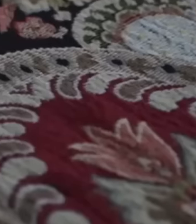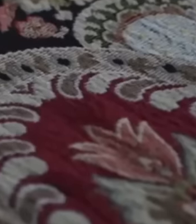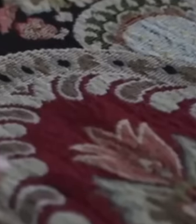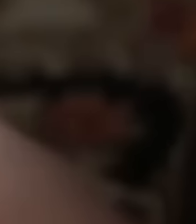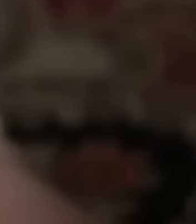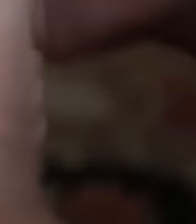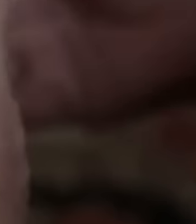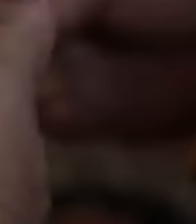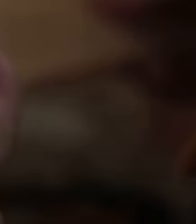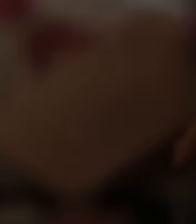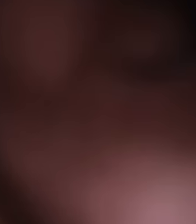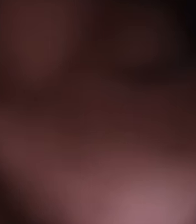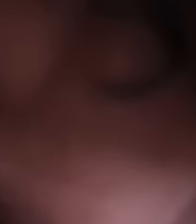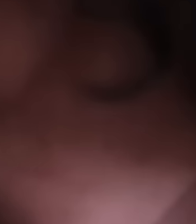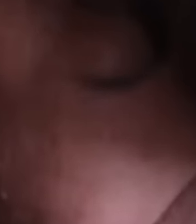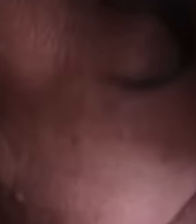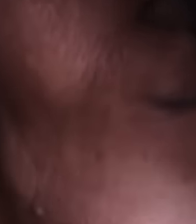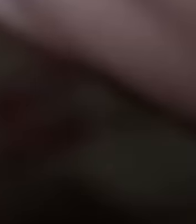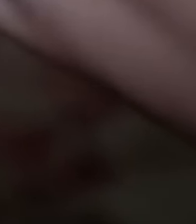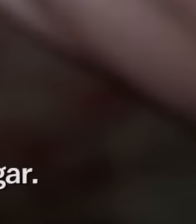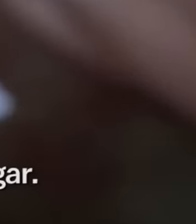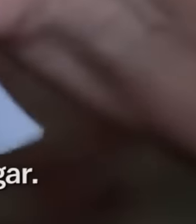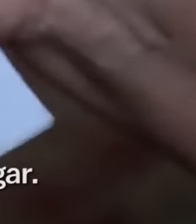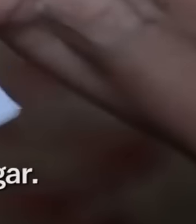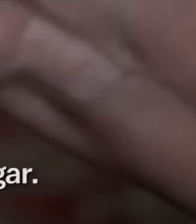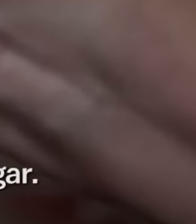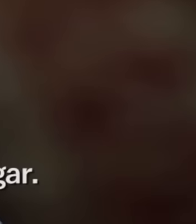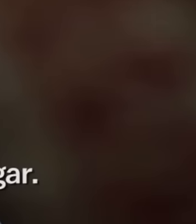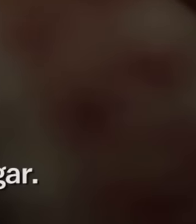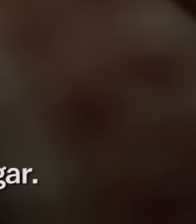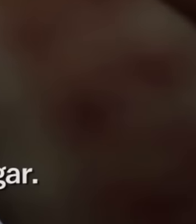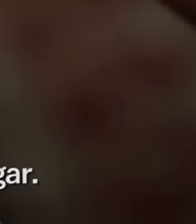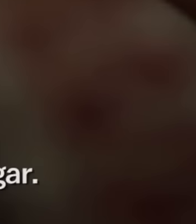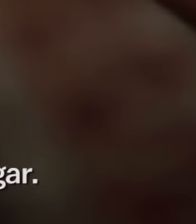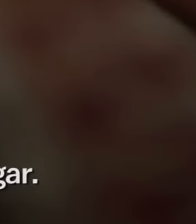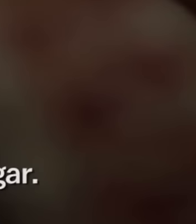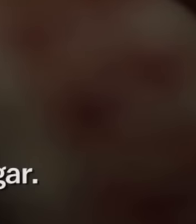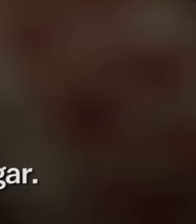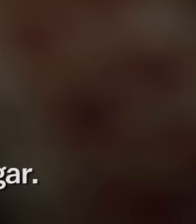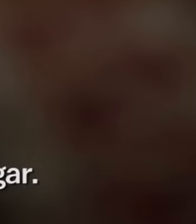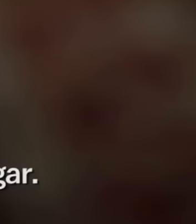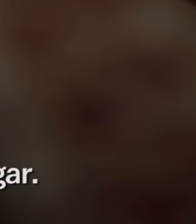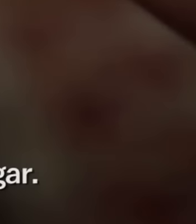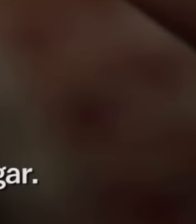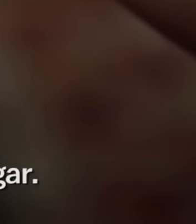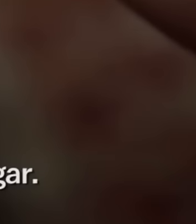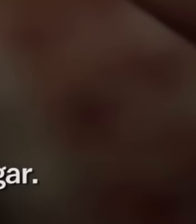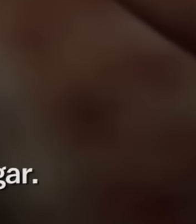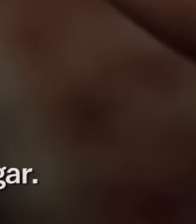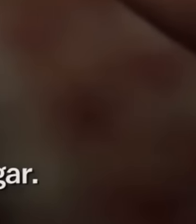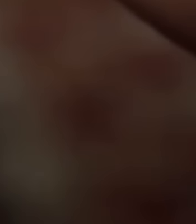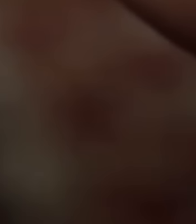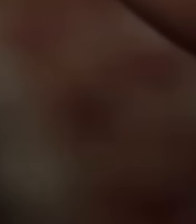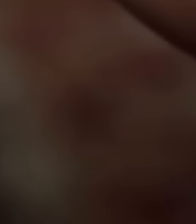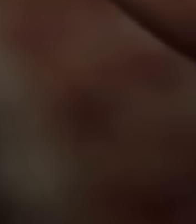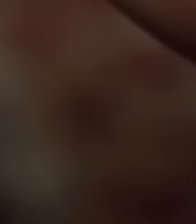the storage houses to get their monthly rations. El aceite que es menos cantidad, los granos que son menos, el azúcar que es